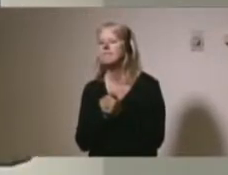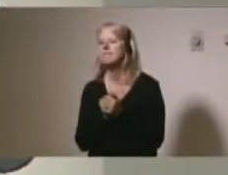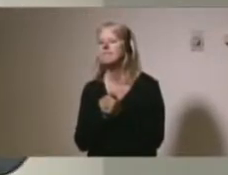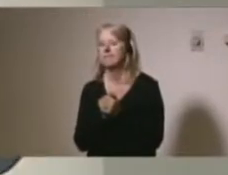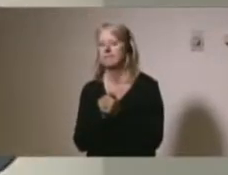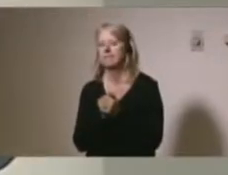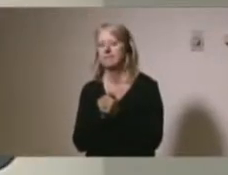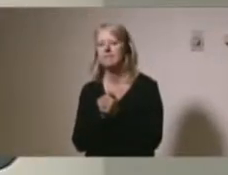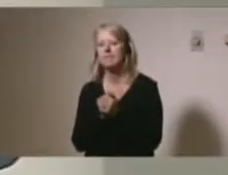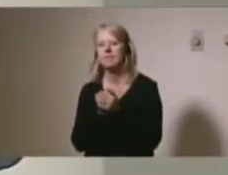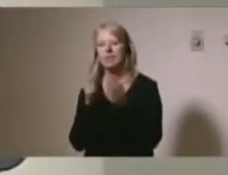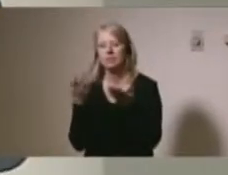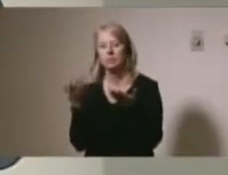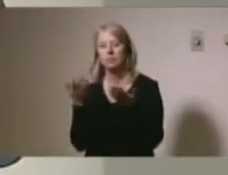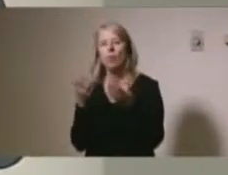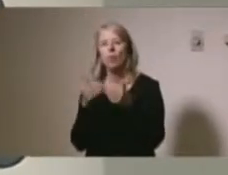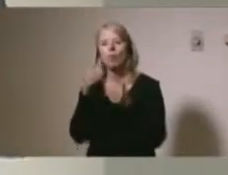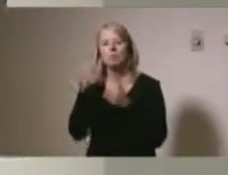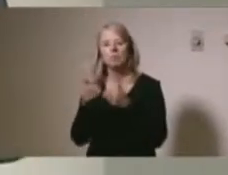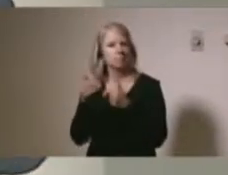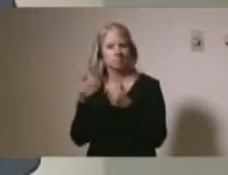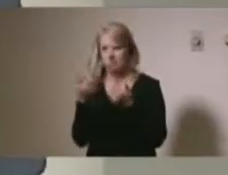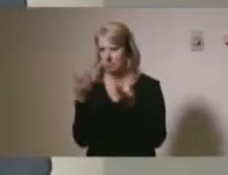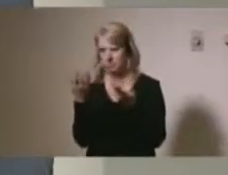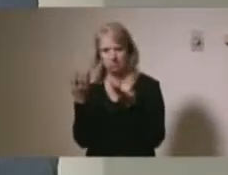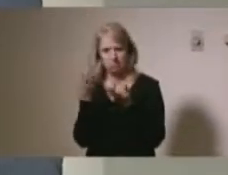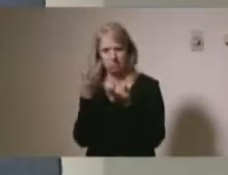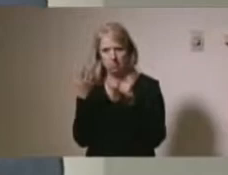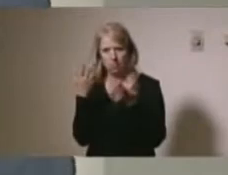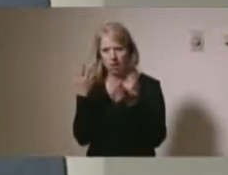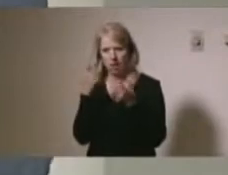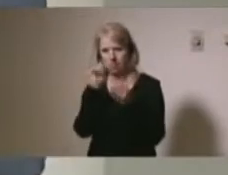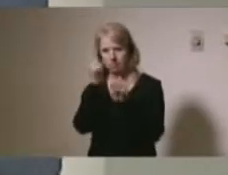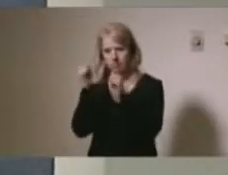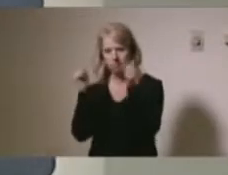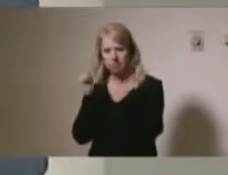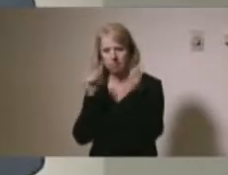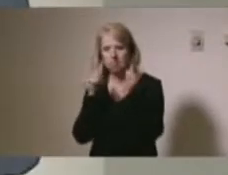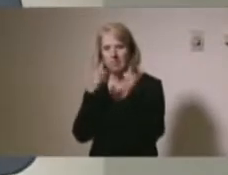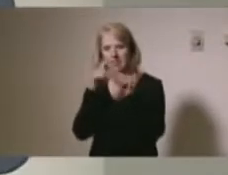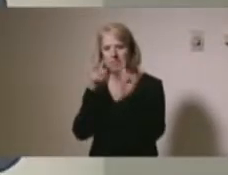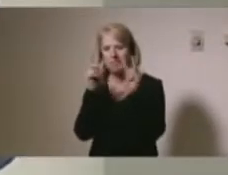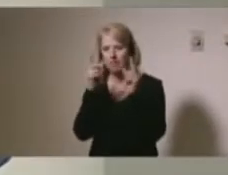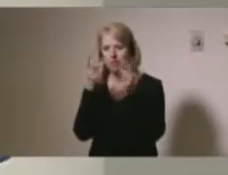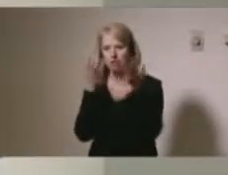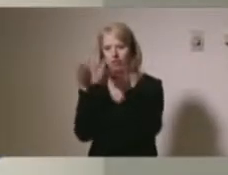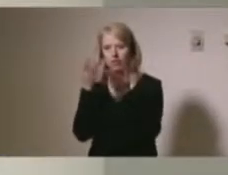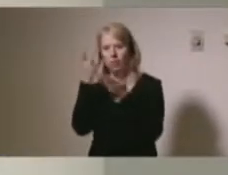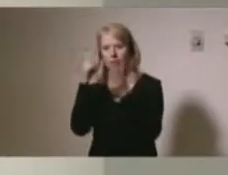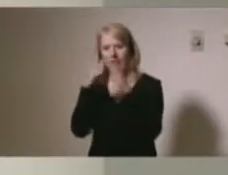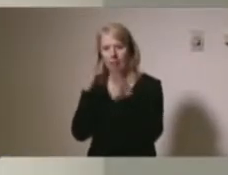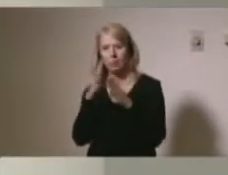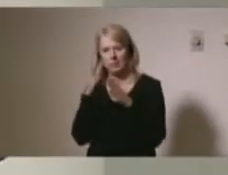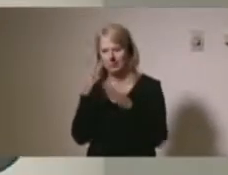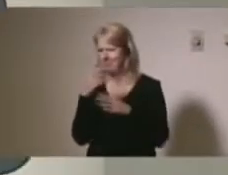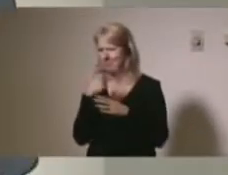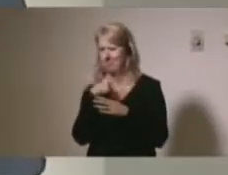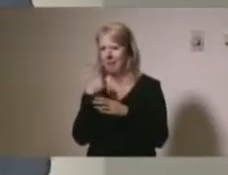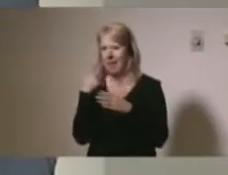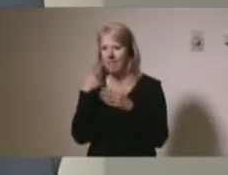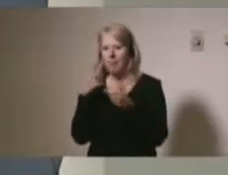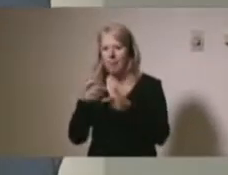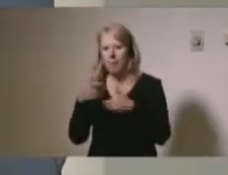what should we do? Should we have 5 different vehicles serving a house? Now, we all know that packages are